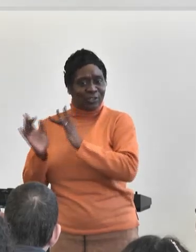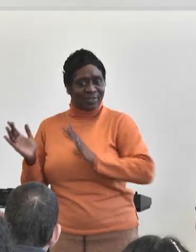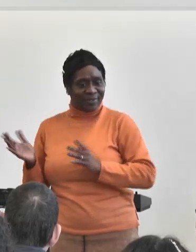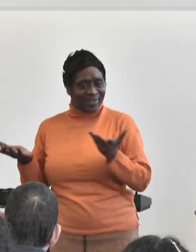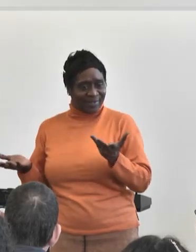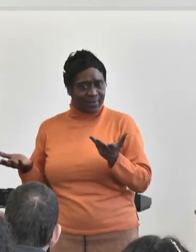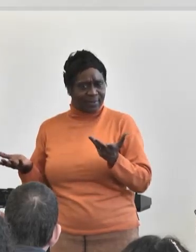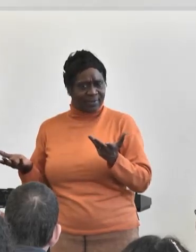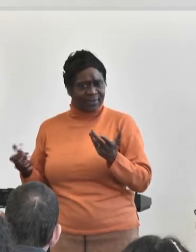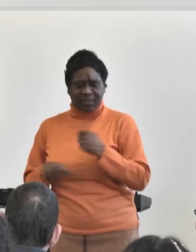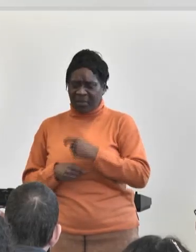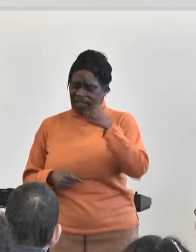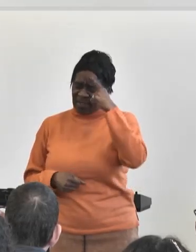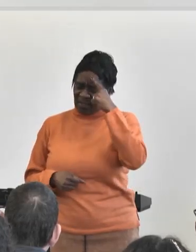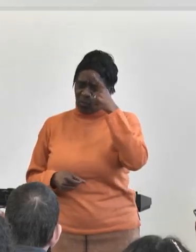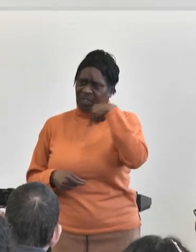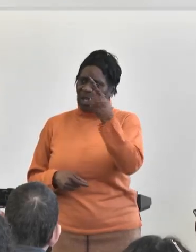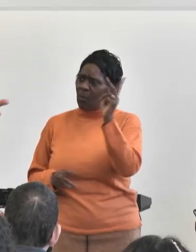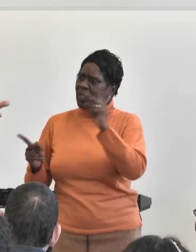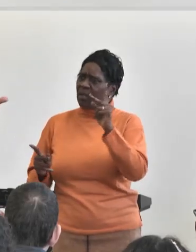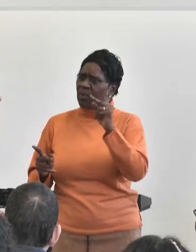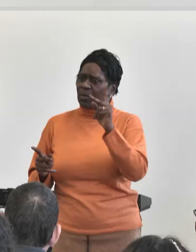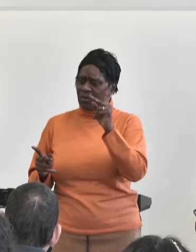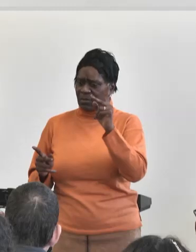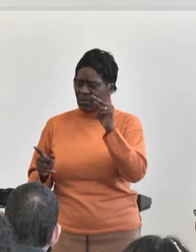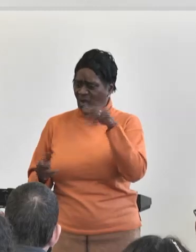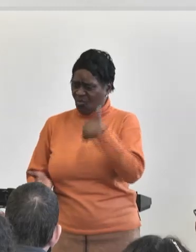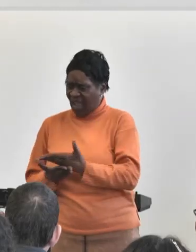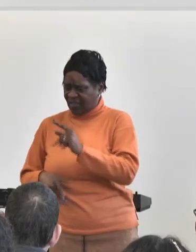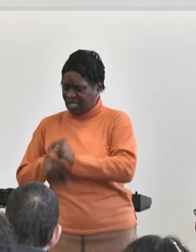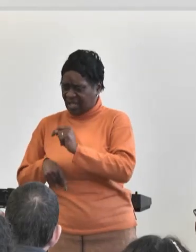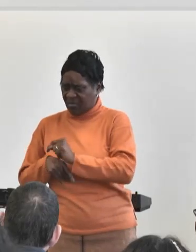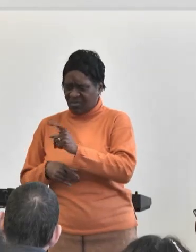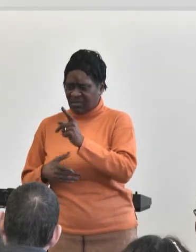So it doesn't make sense when we say the people came and they were grieved.